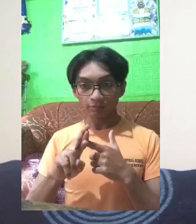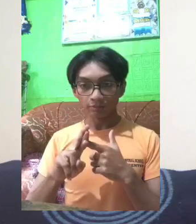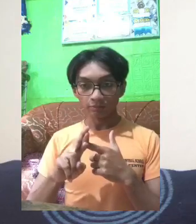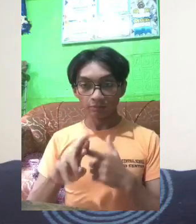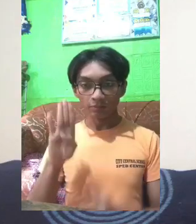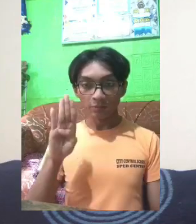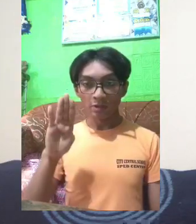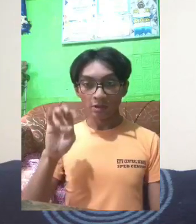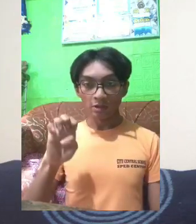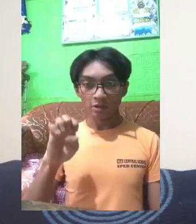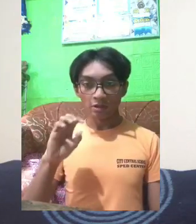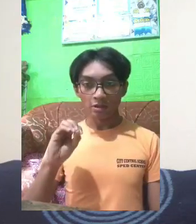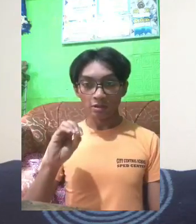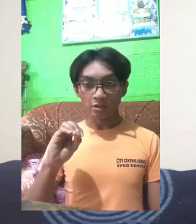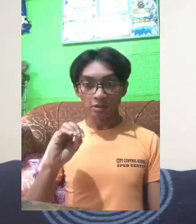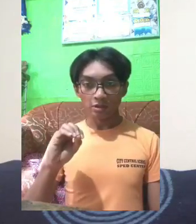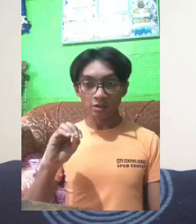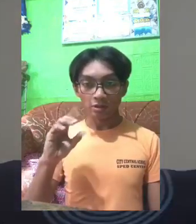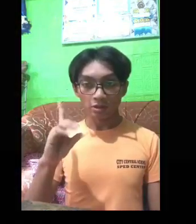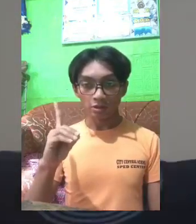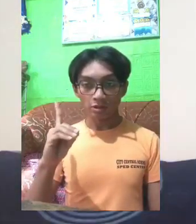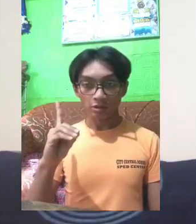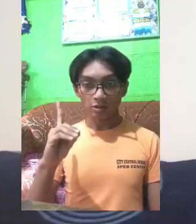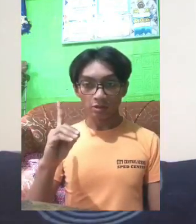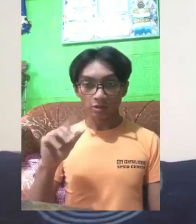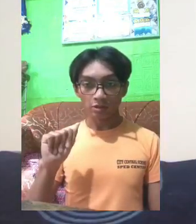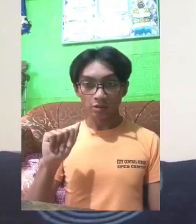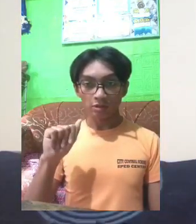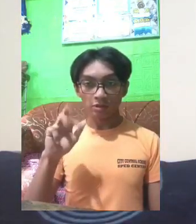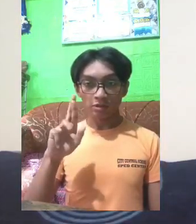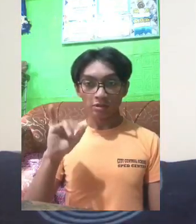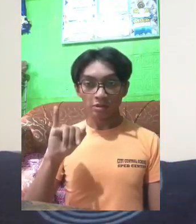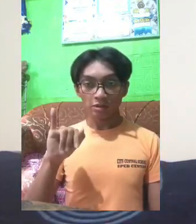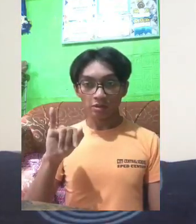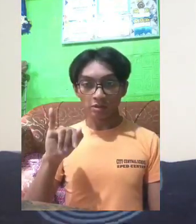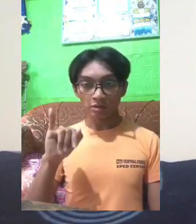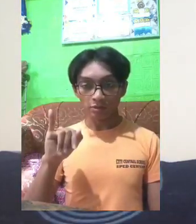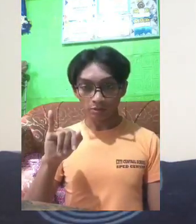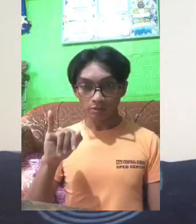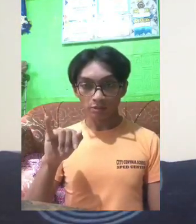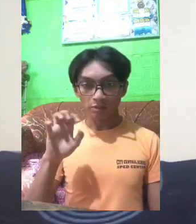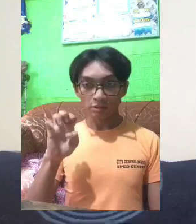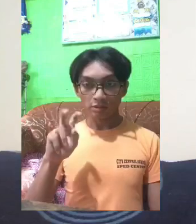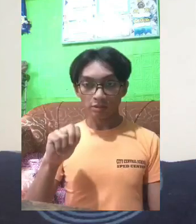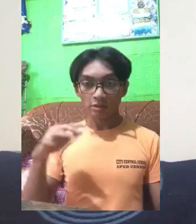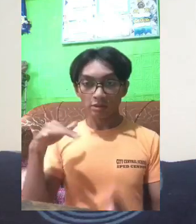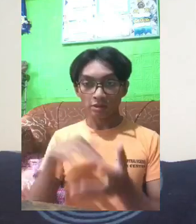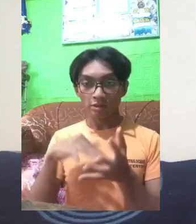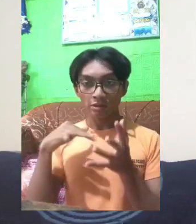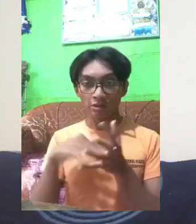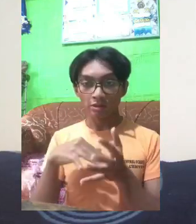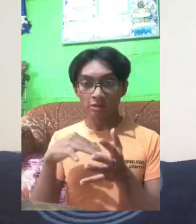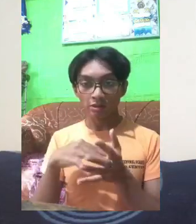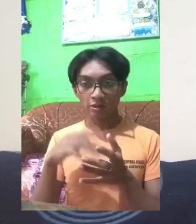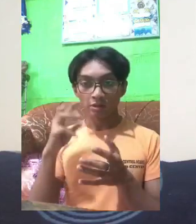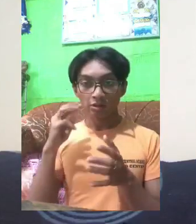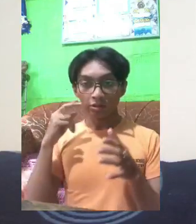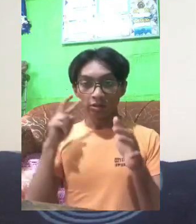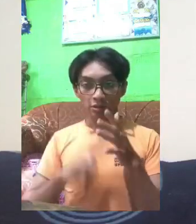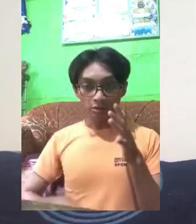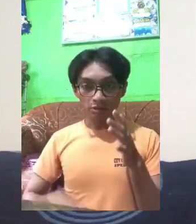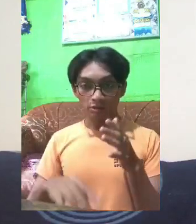things that are outside the control of the researcher. Example: a study may only focus on grade 12 students in one school. That